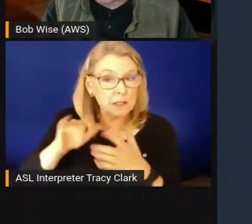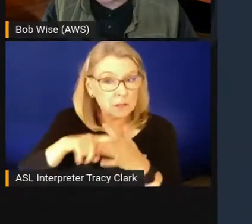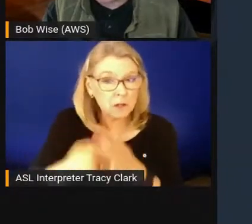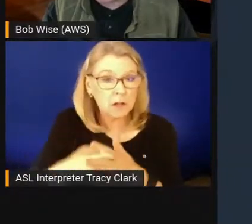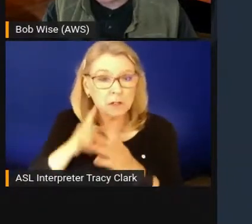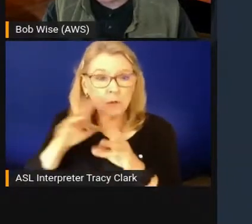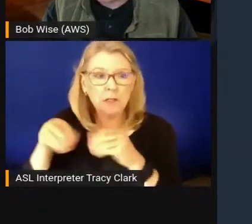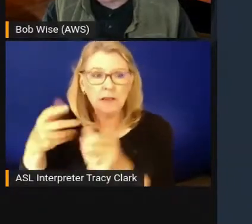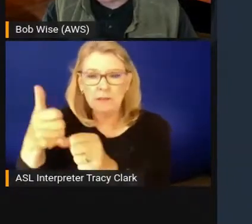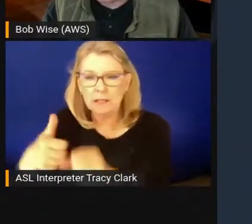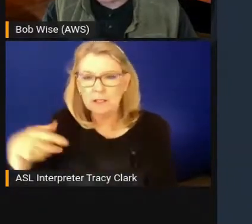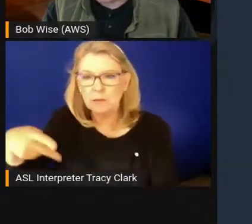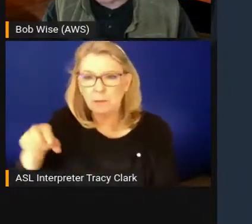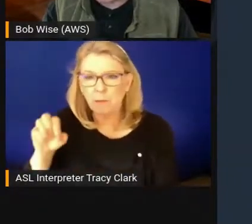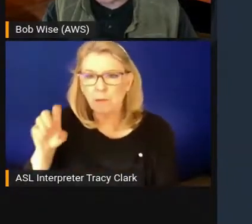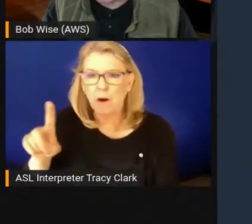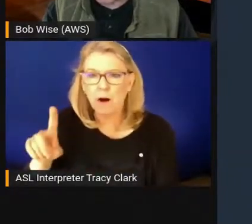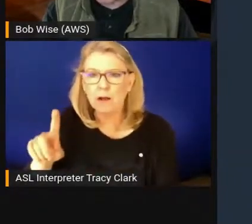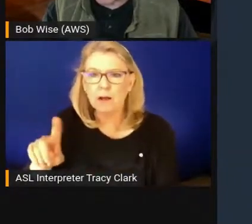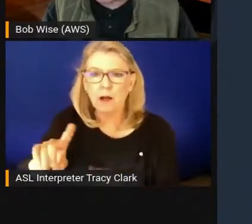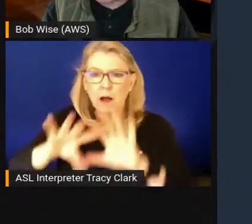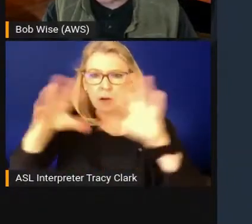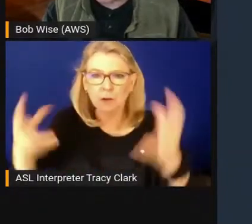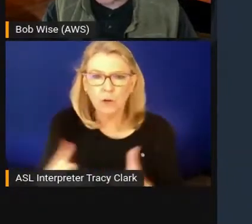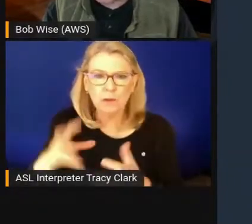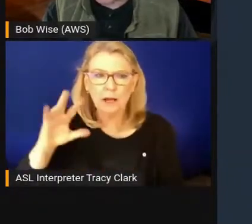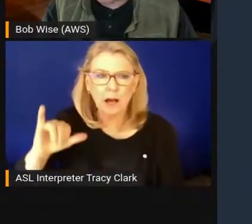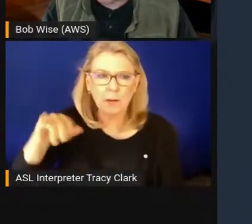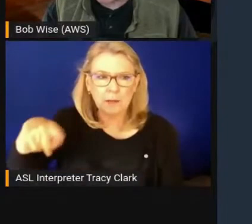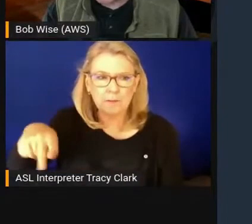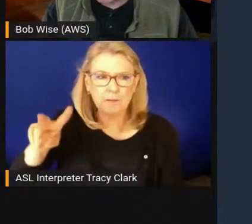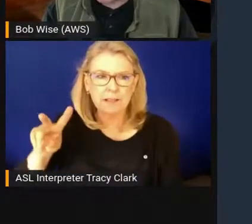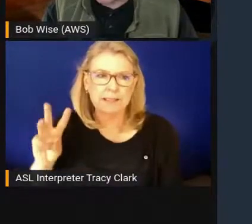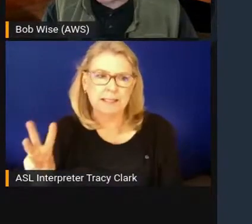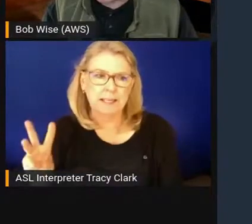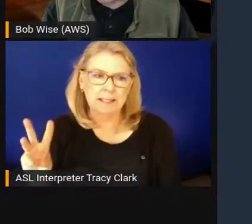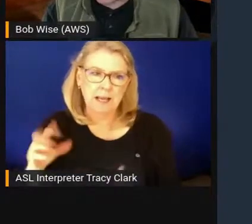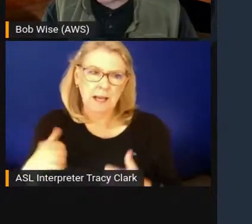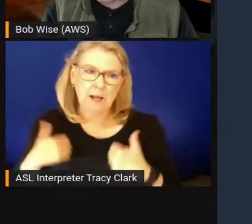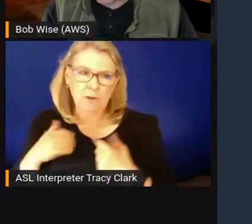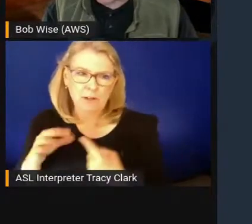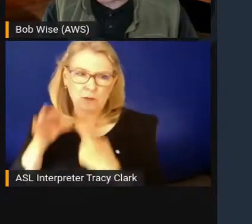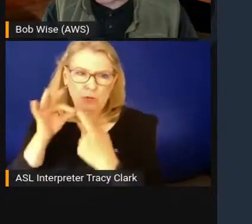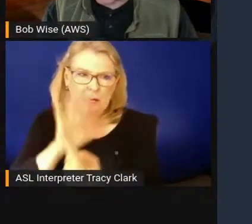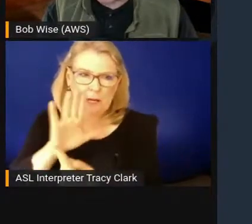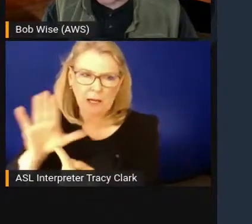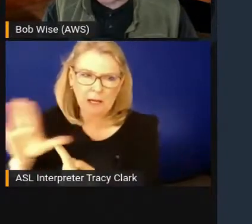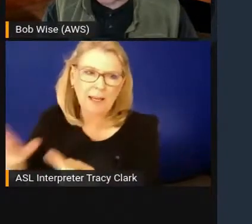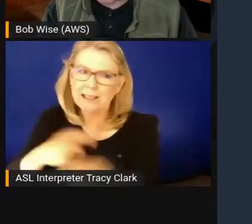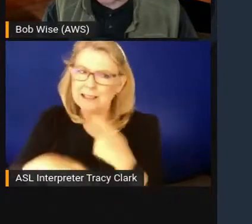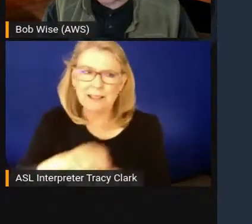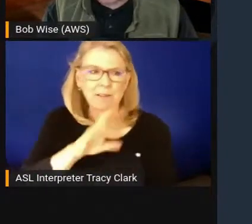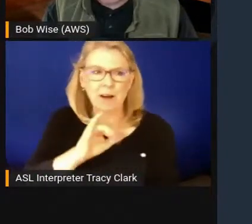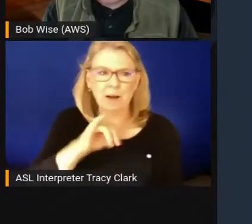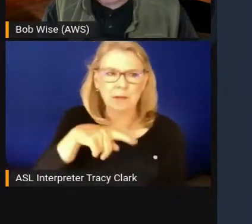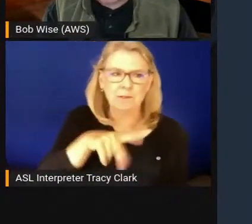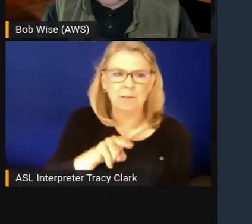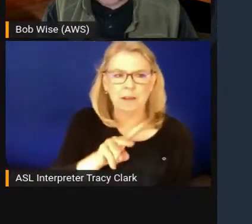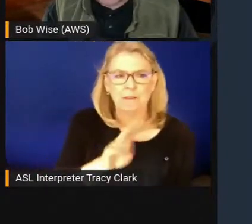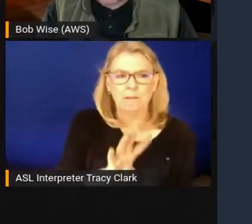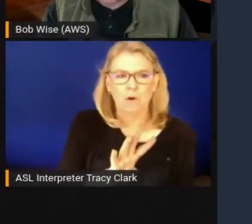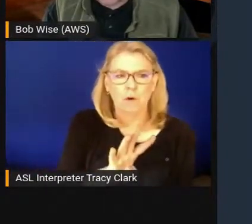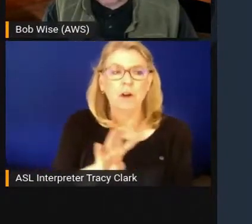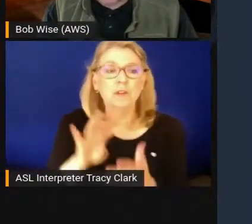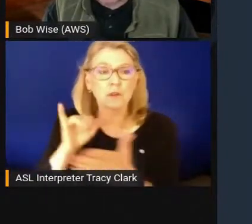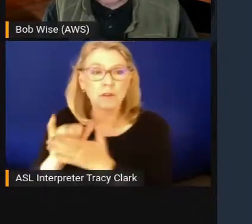IPv6 address instead of a VPC unique IPv4 address, allowing you to scale far beyond the IP address limitations you